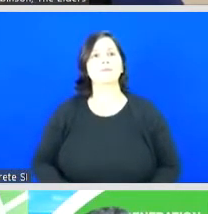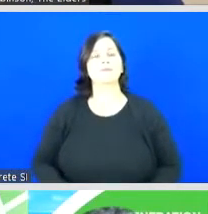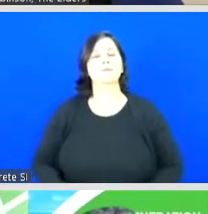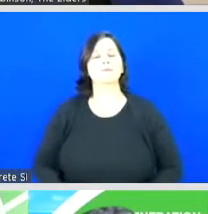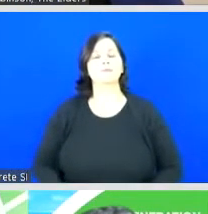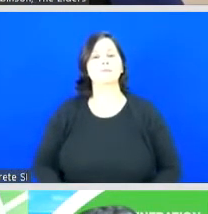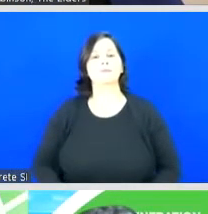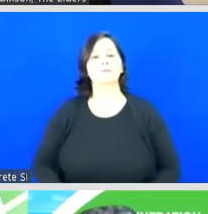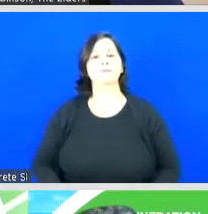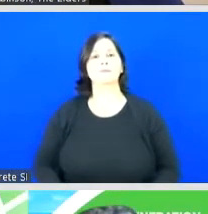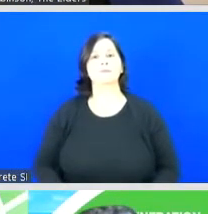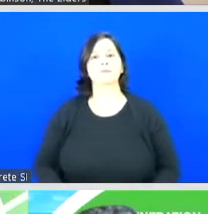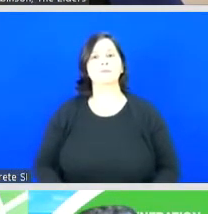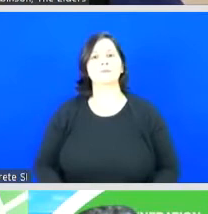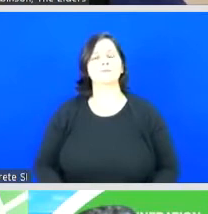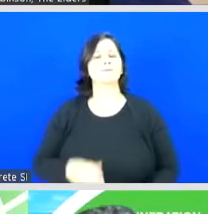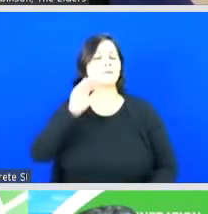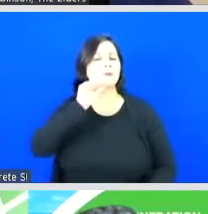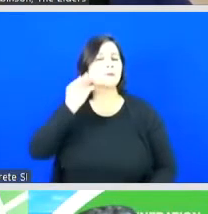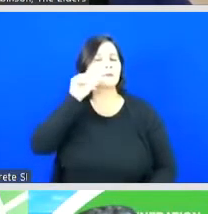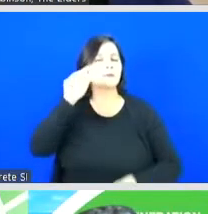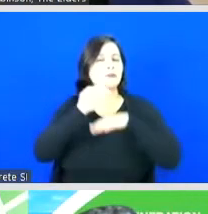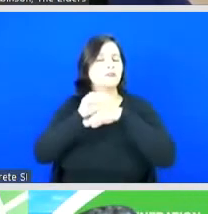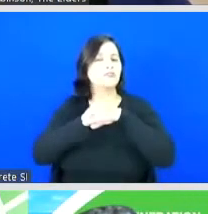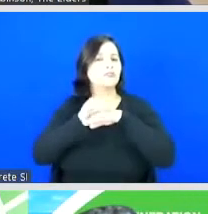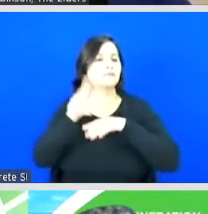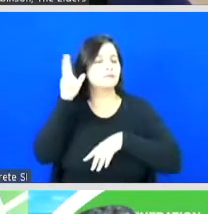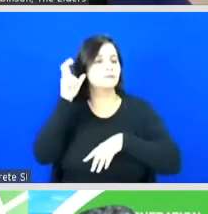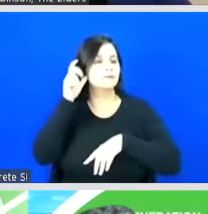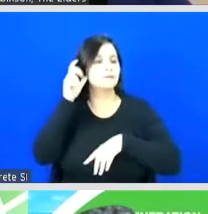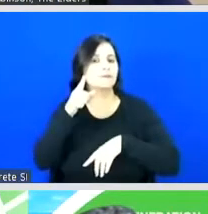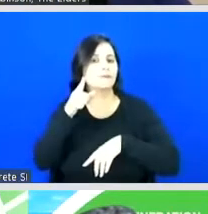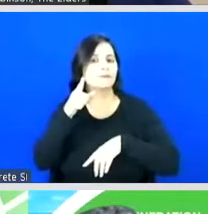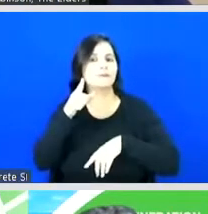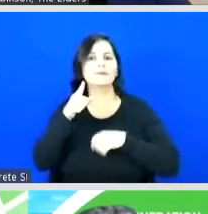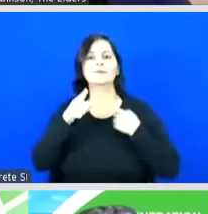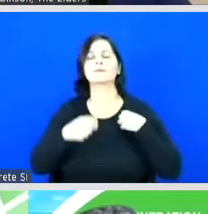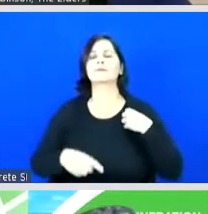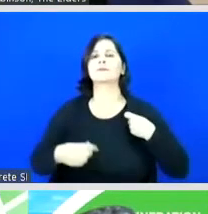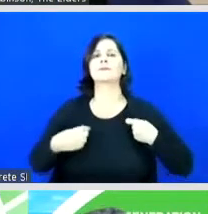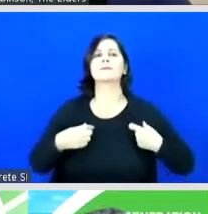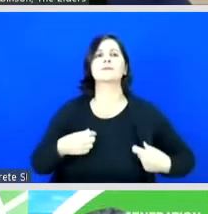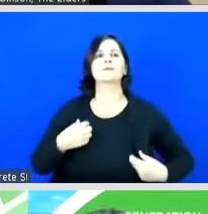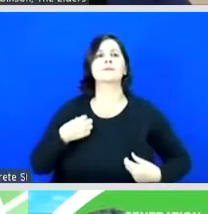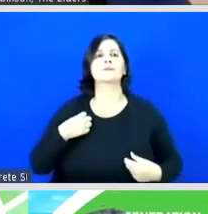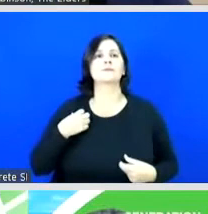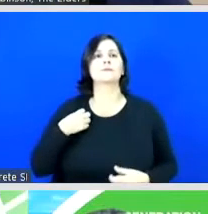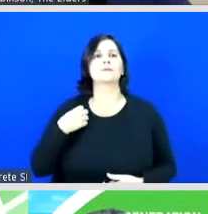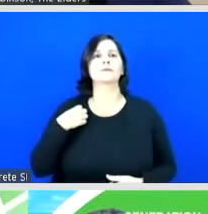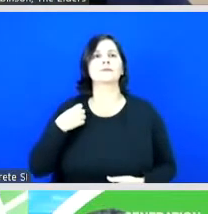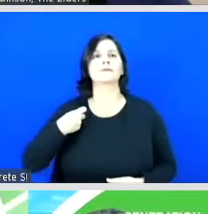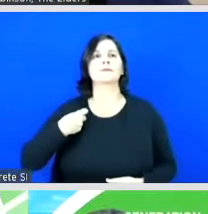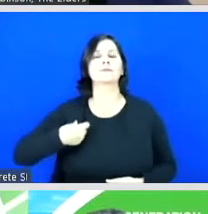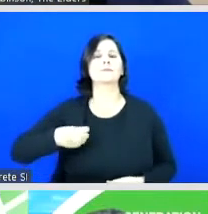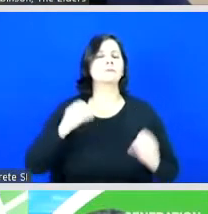and championship and wisdom. So I think that with all our work,